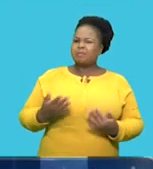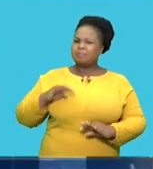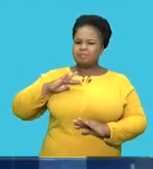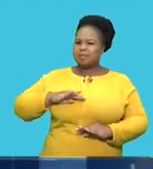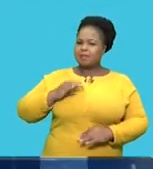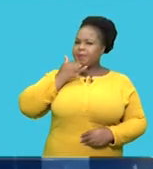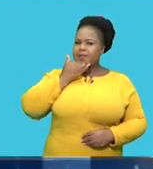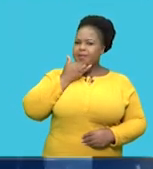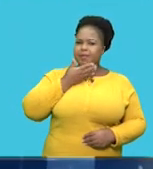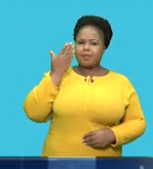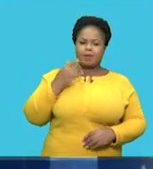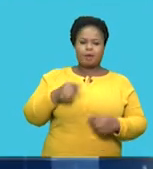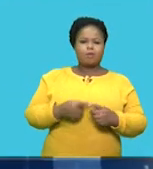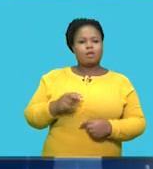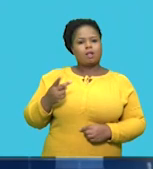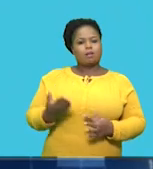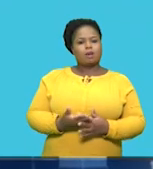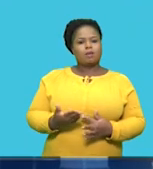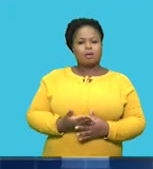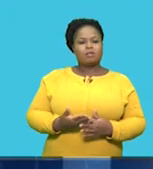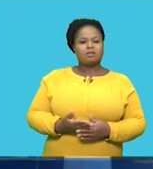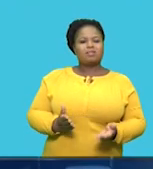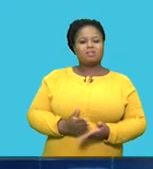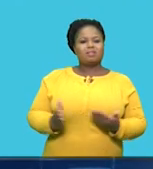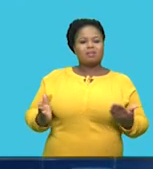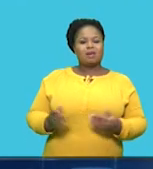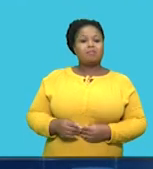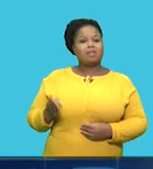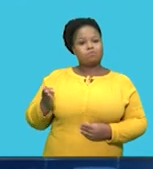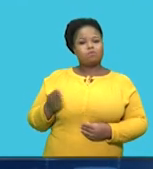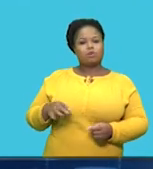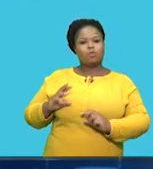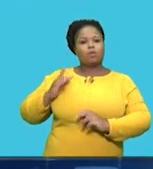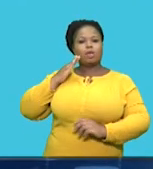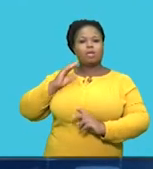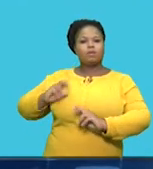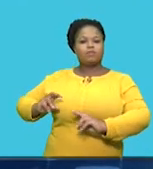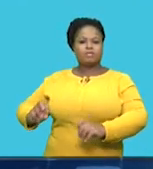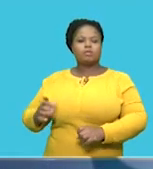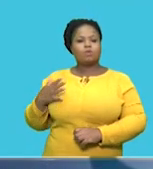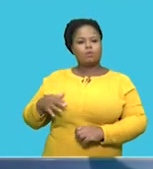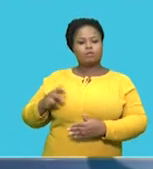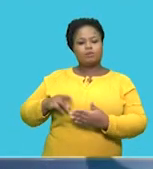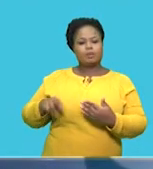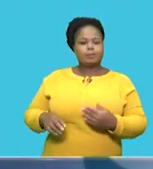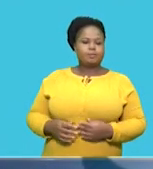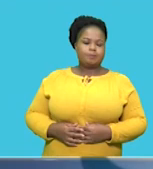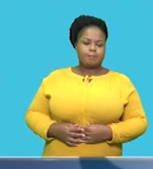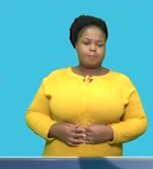mahlatsipa nyeweng tse itseng ntlheng ya bohlaswa bo tlhagelelang phumanegong e bobebe ya phumantsho ya